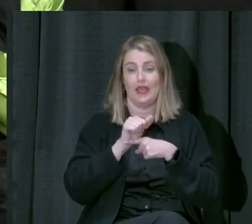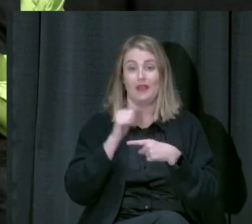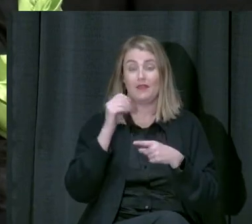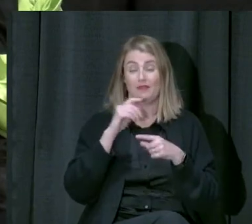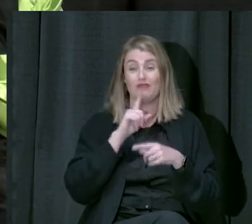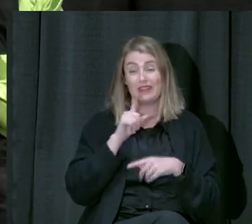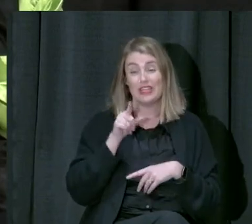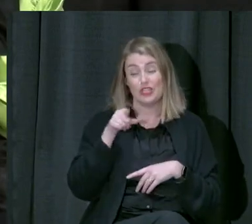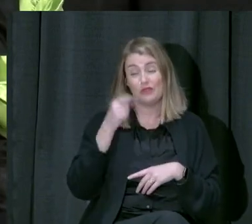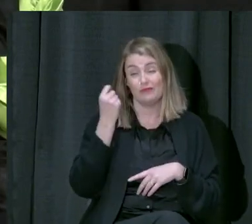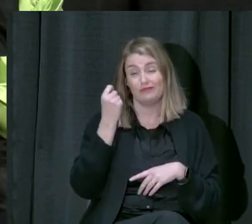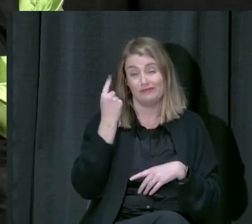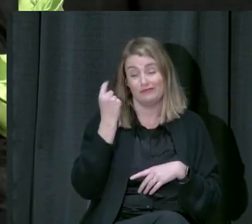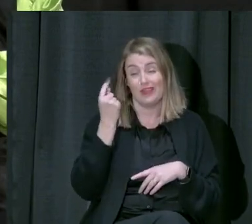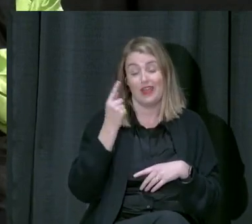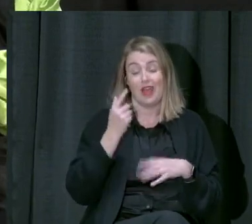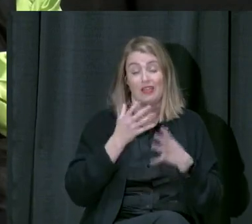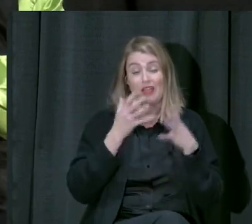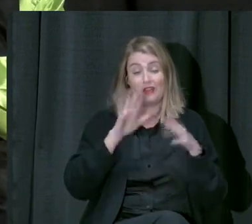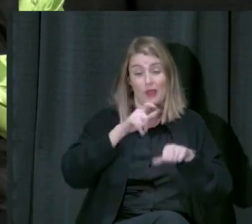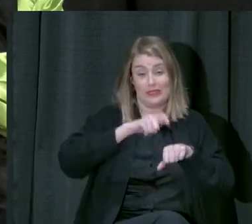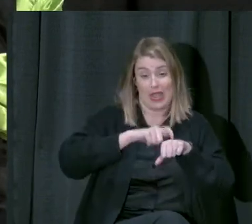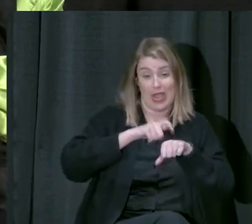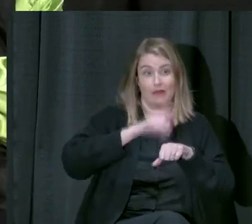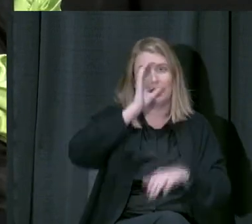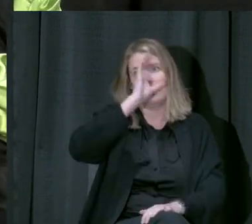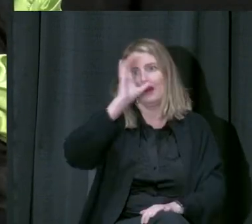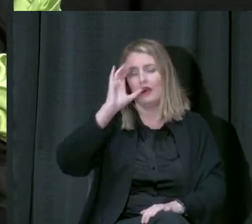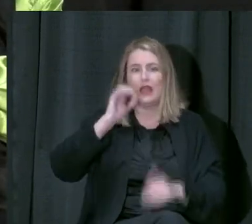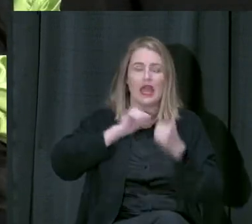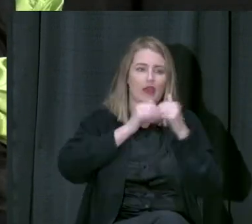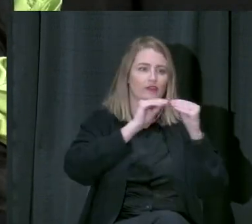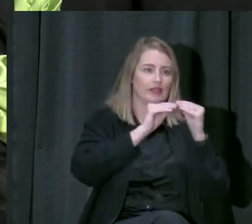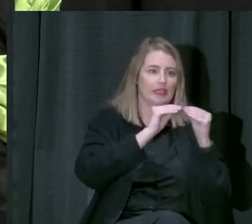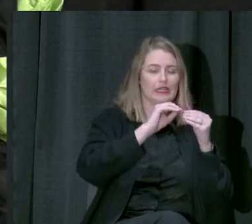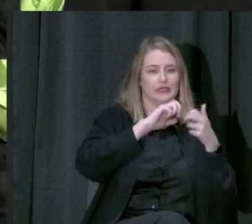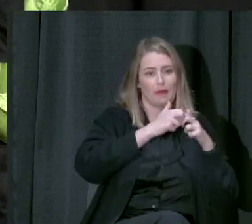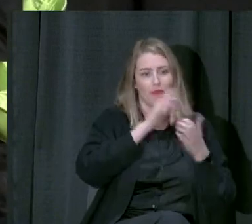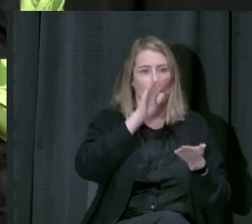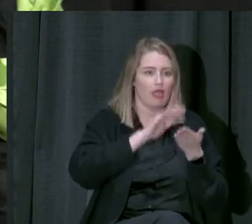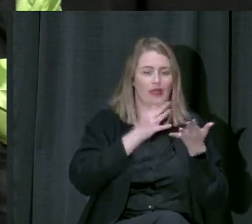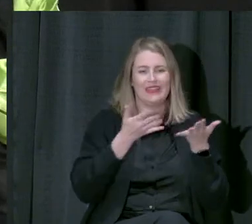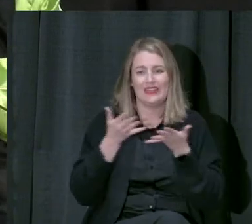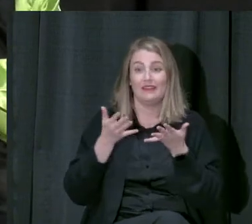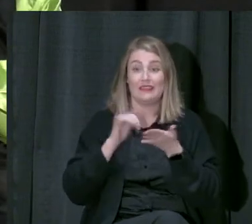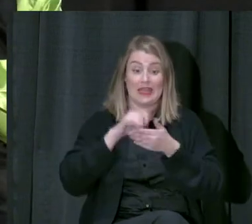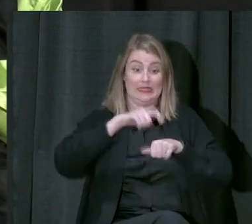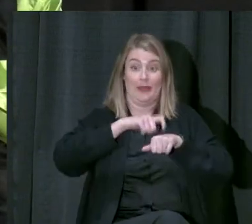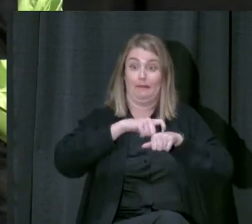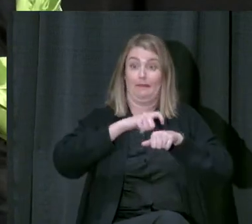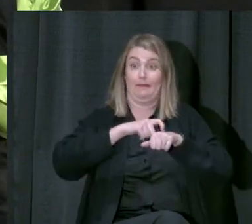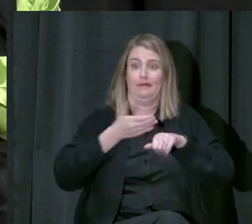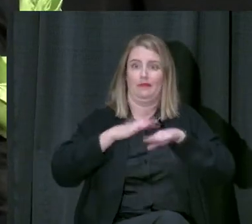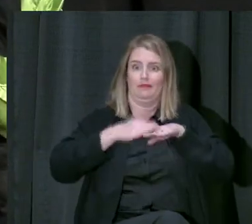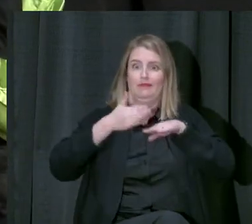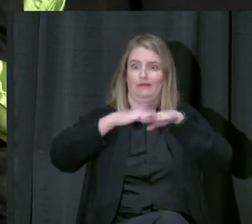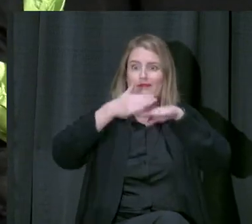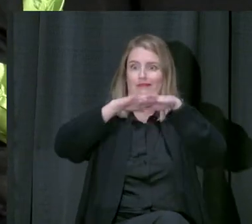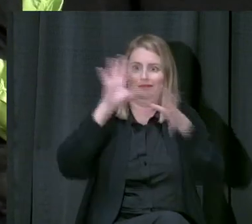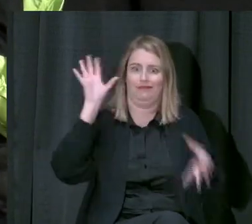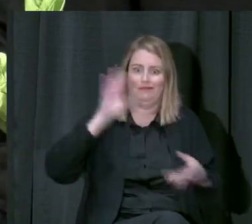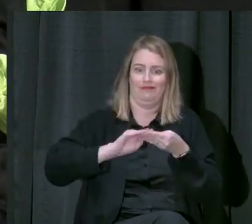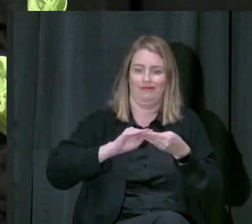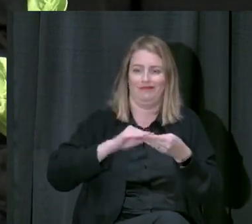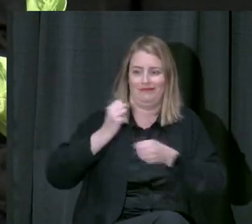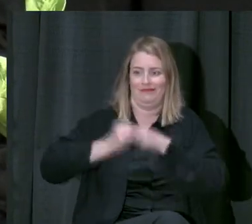spend a significant portion of your time searching for how to fix certain things. And that time adds up over the years. So maybe training